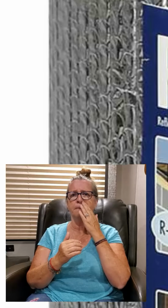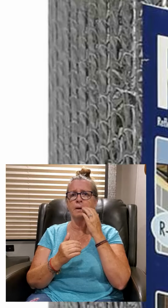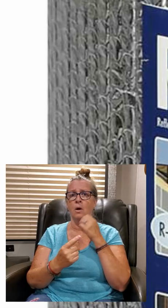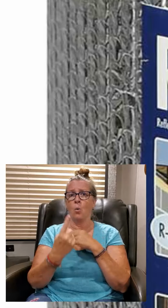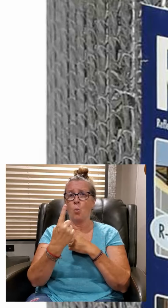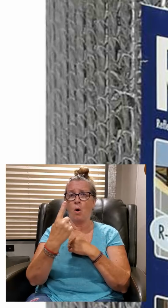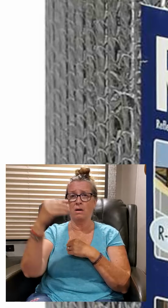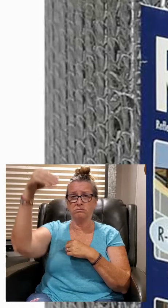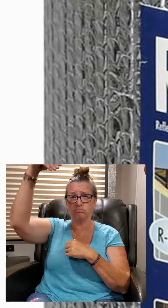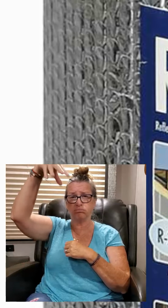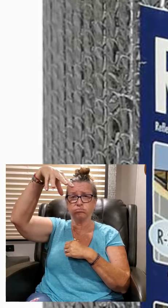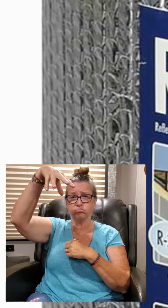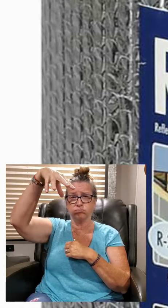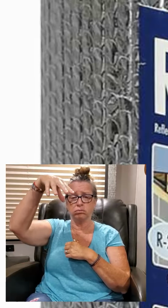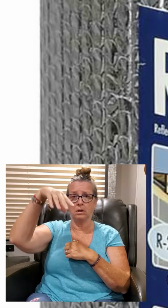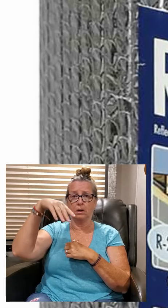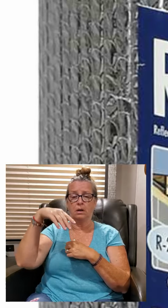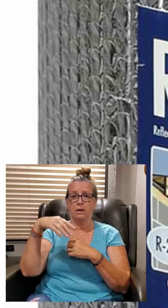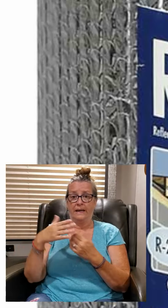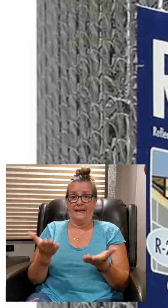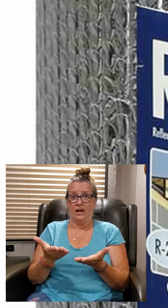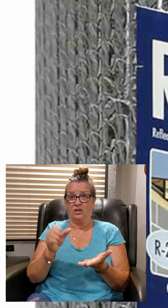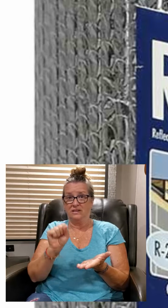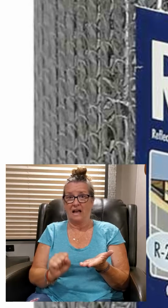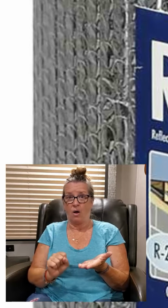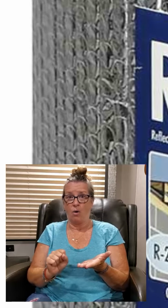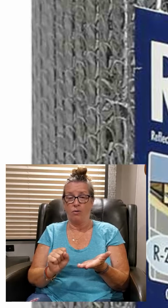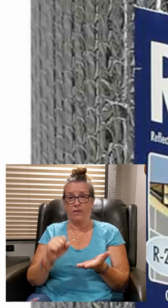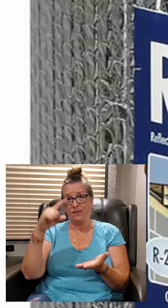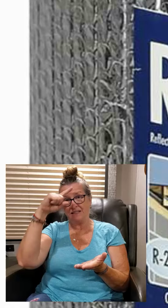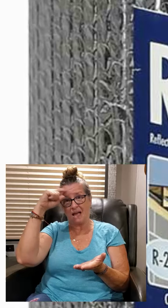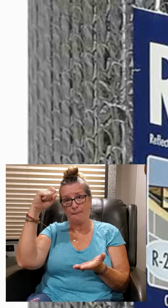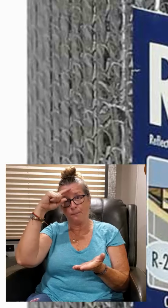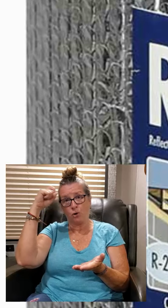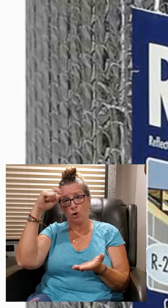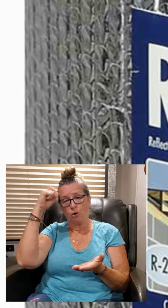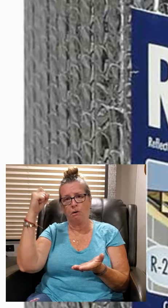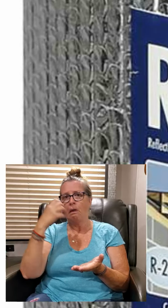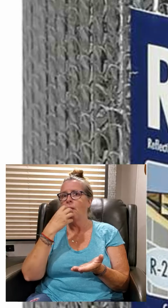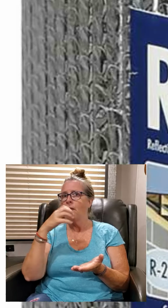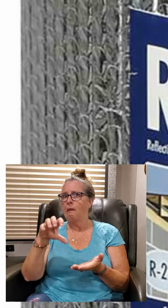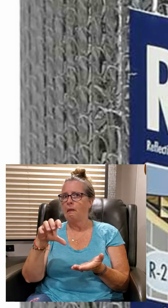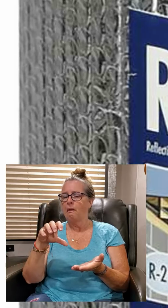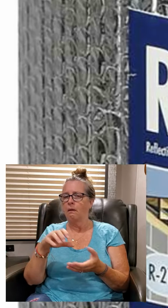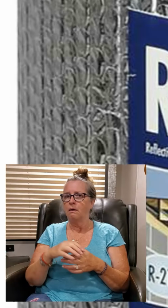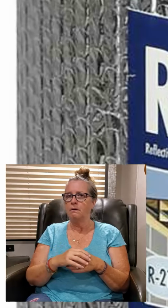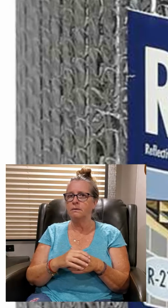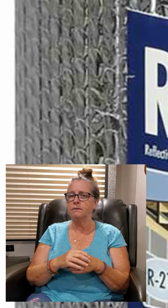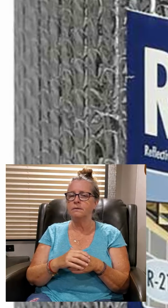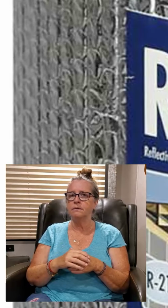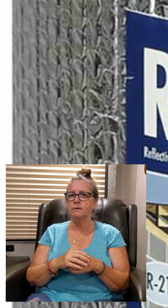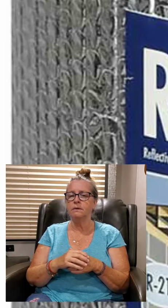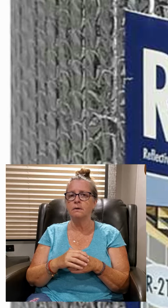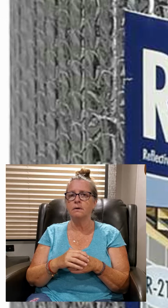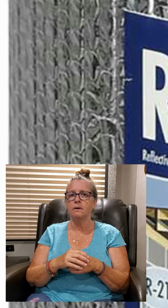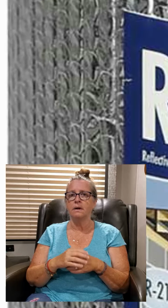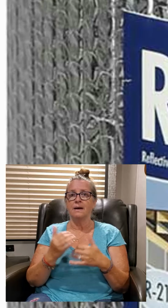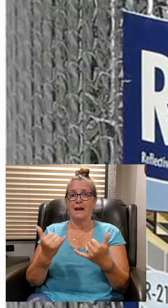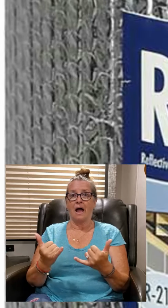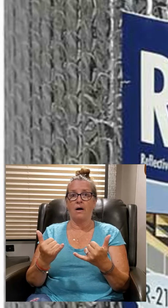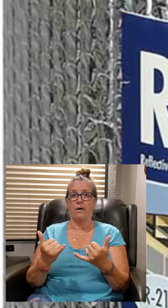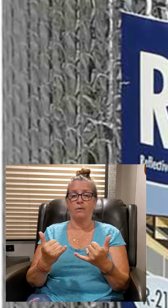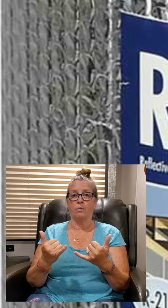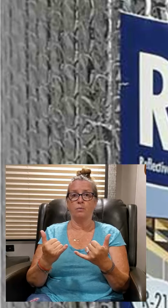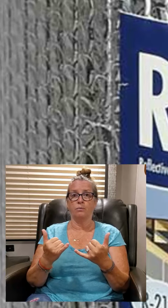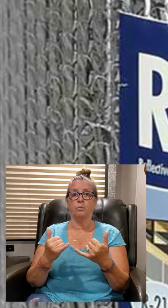When you have one air conditioning and you're in the south in the summer, it starts to get tough. Now, we've